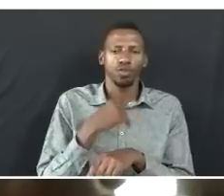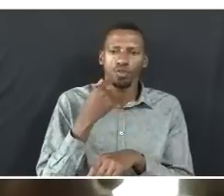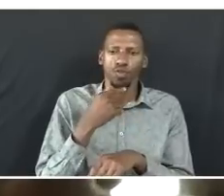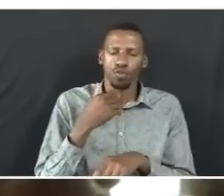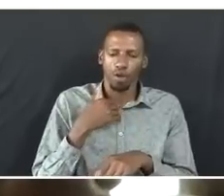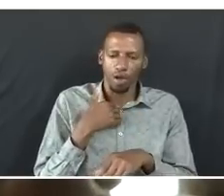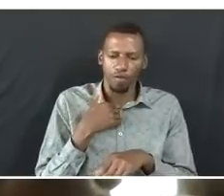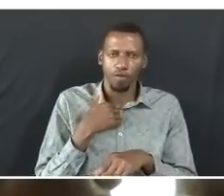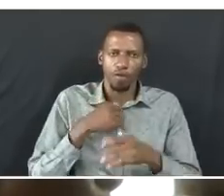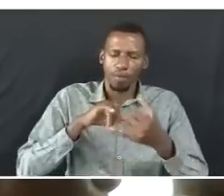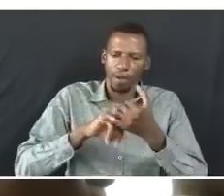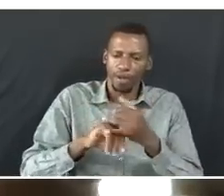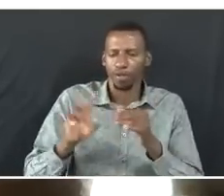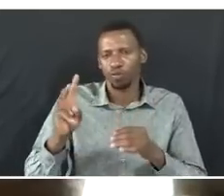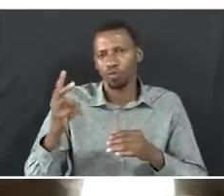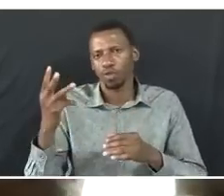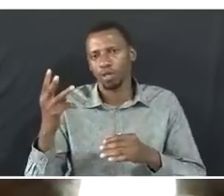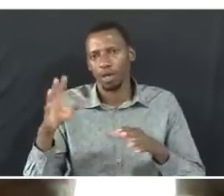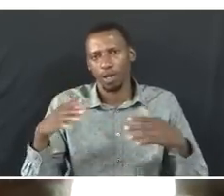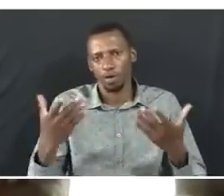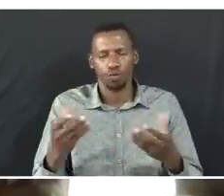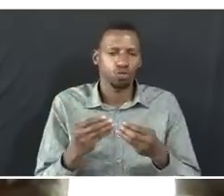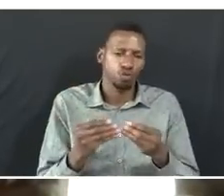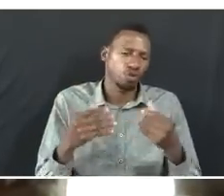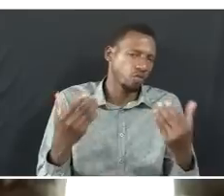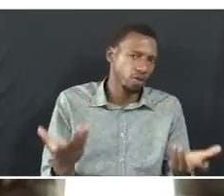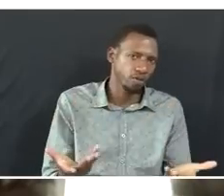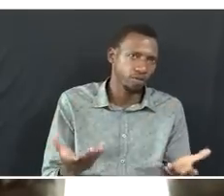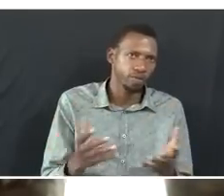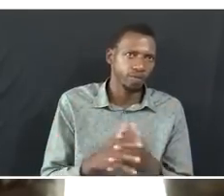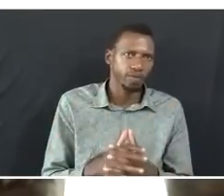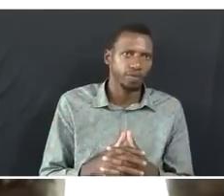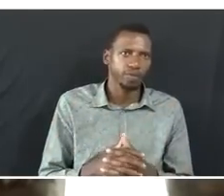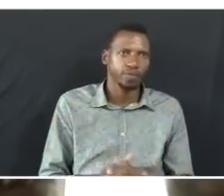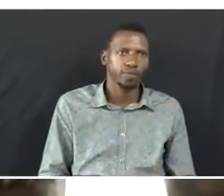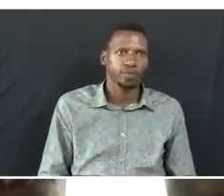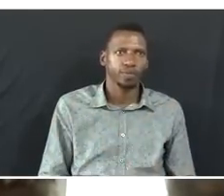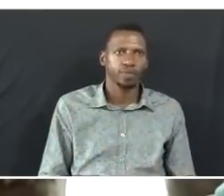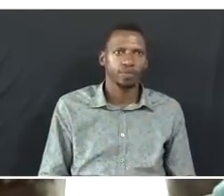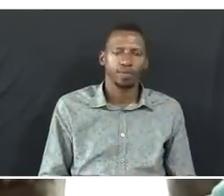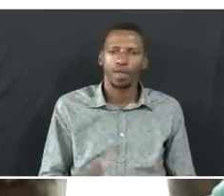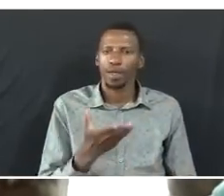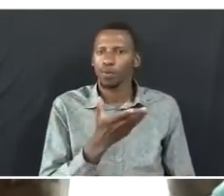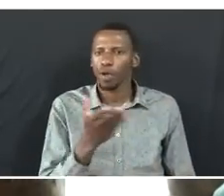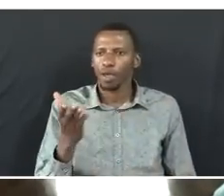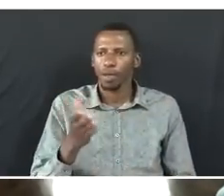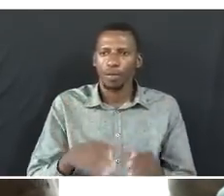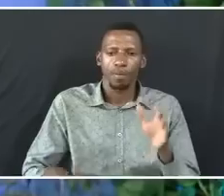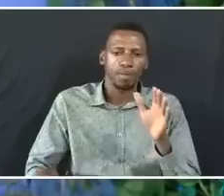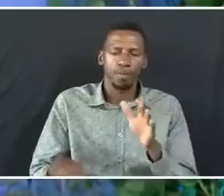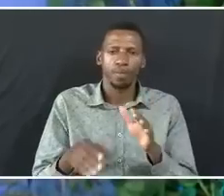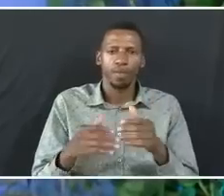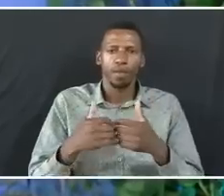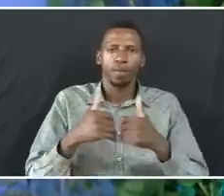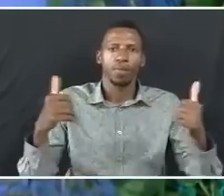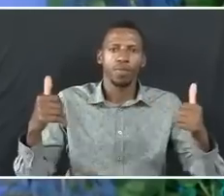contracted polygamous unions? What does the spirit of prophecy say? Should they walk away?